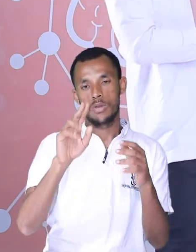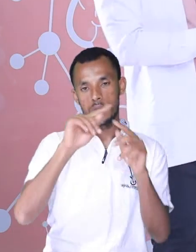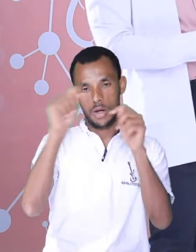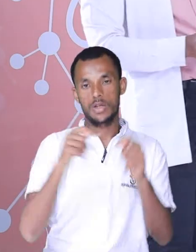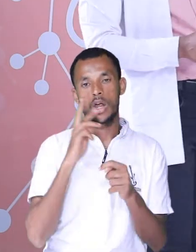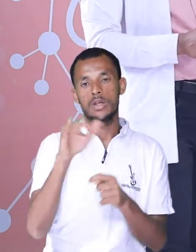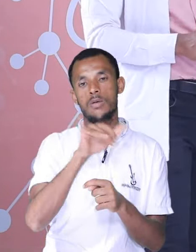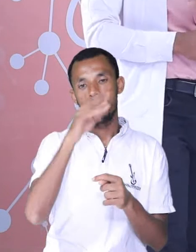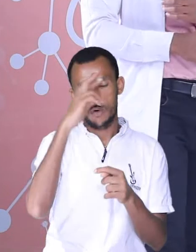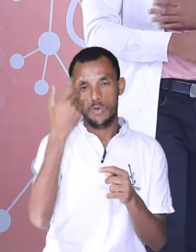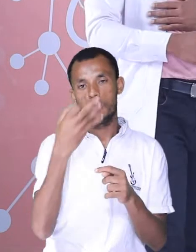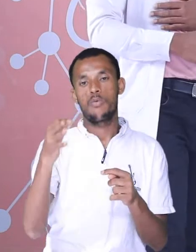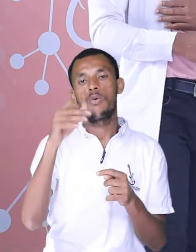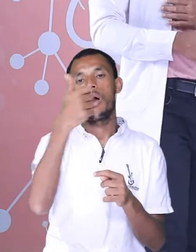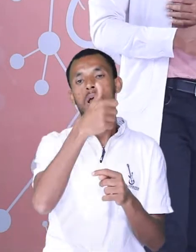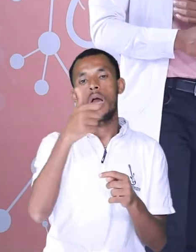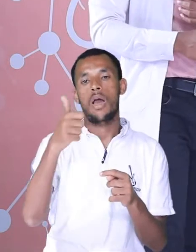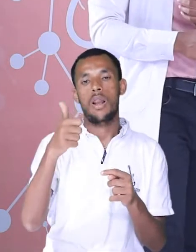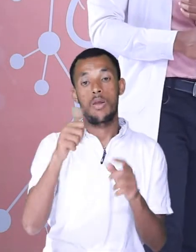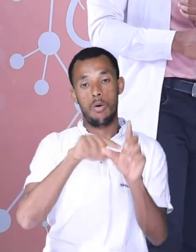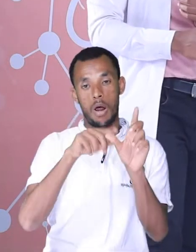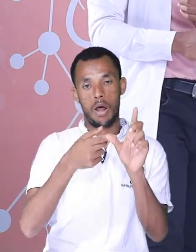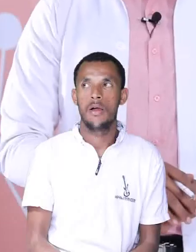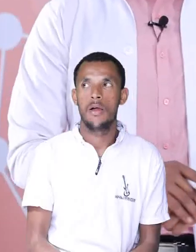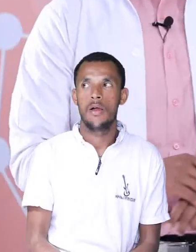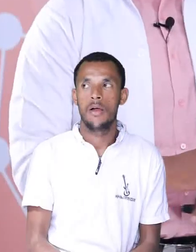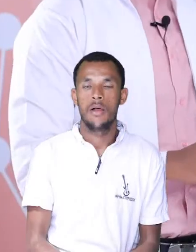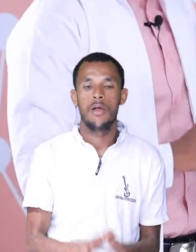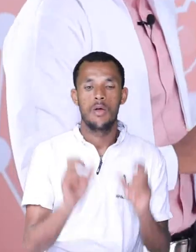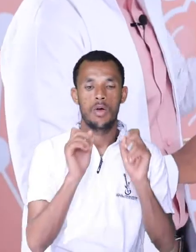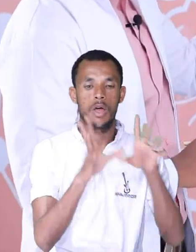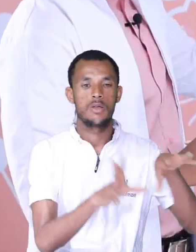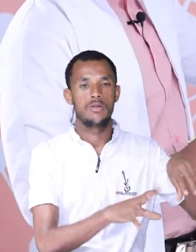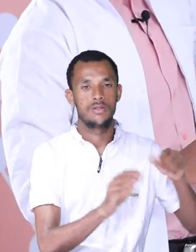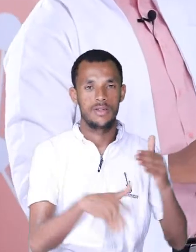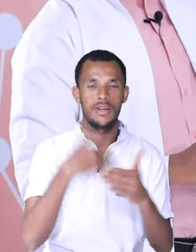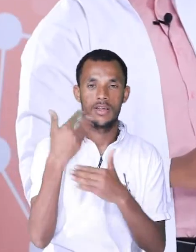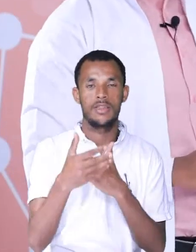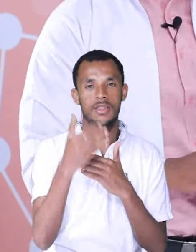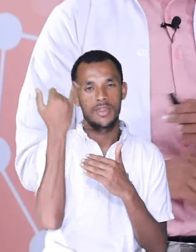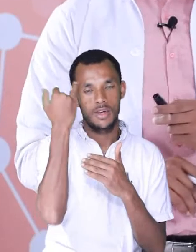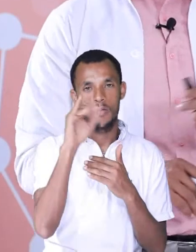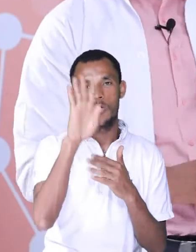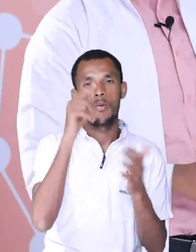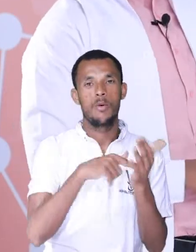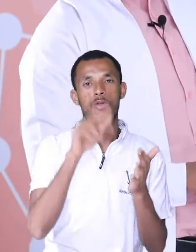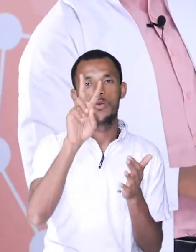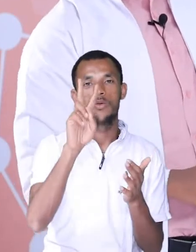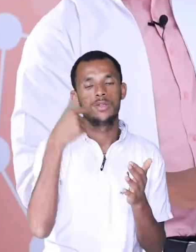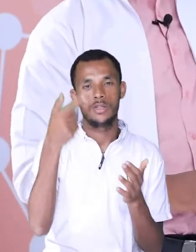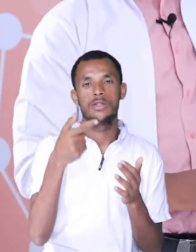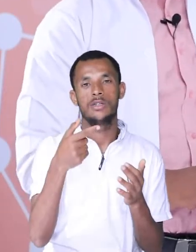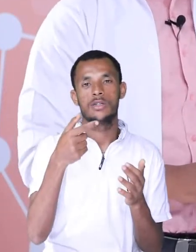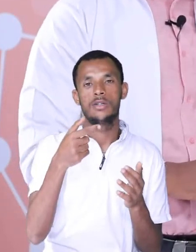of angle similarity theorem. Okay, students, the next theorem 4.2, it says